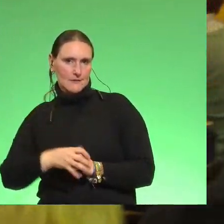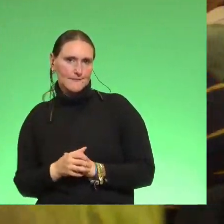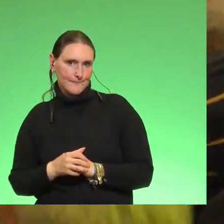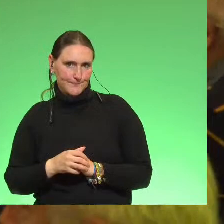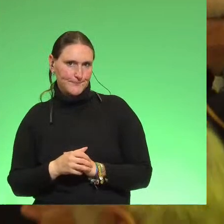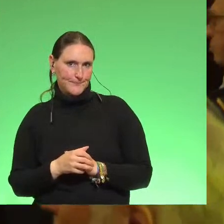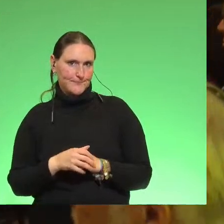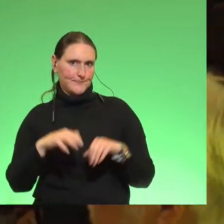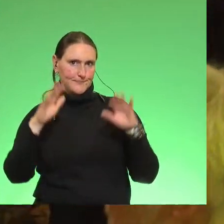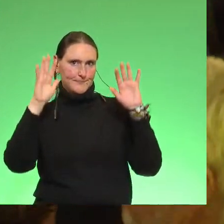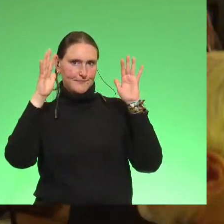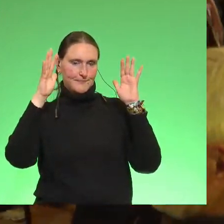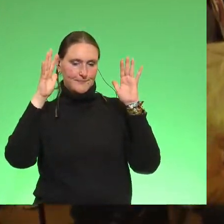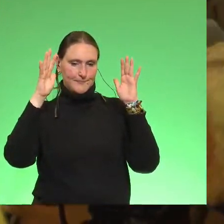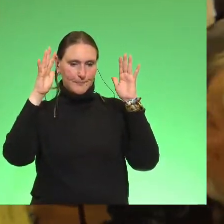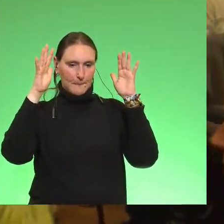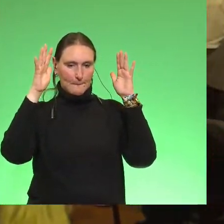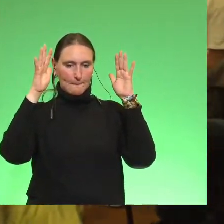And